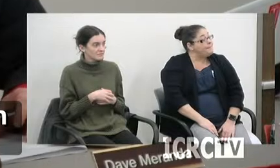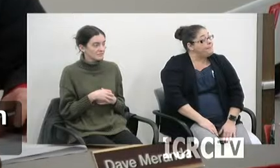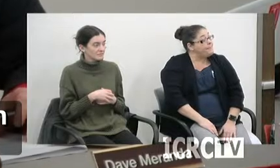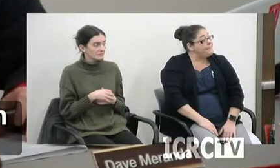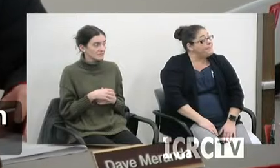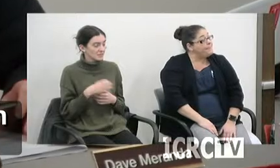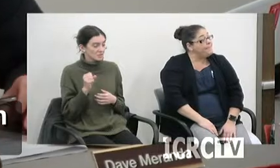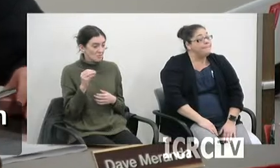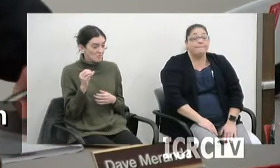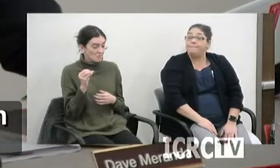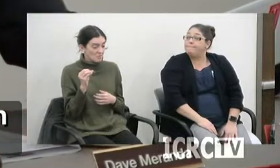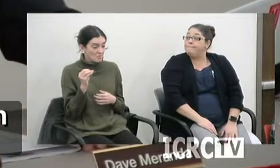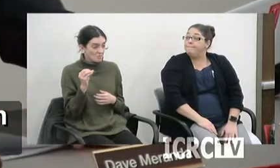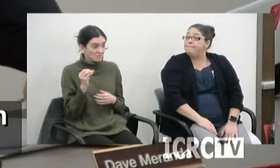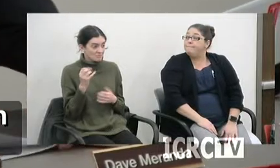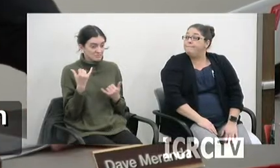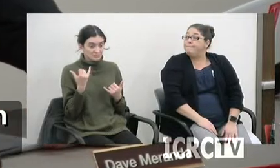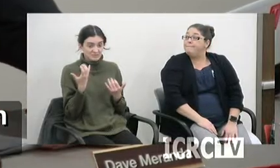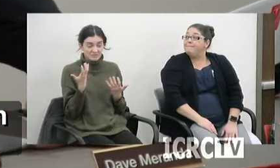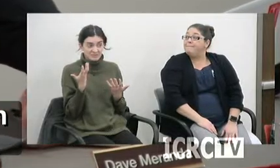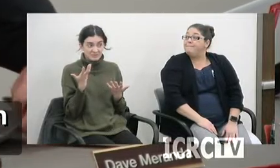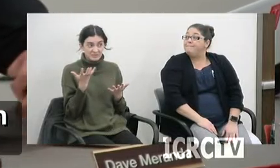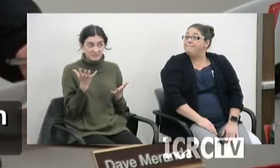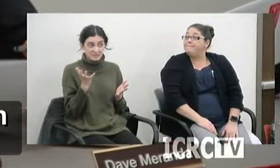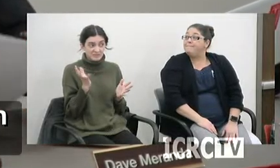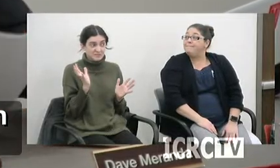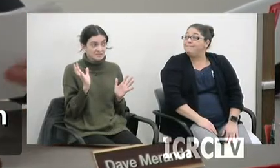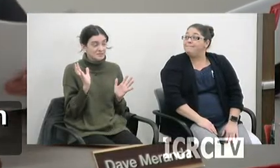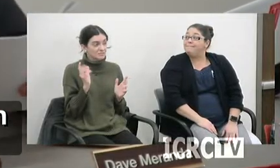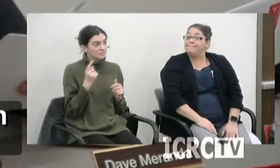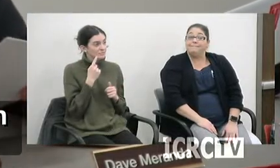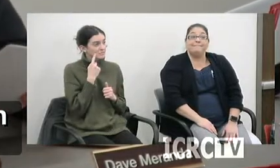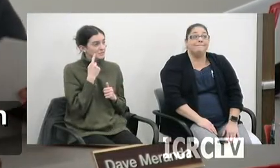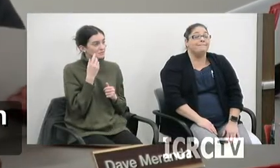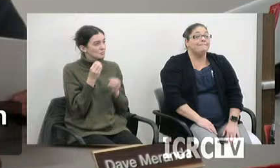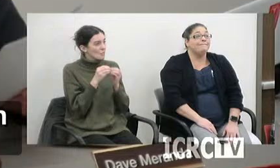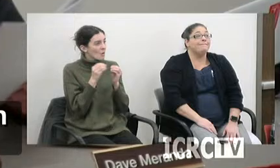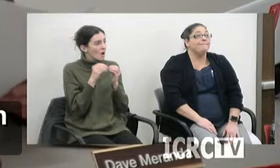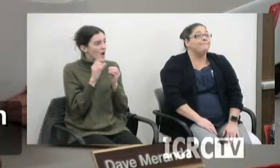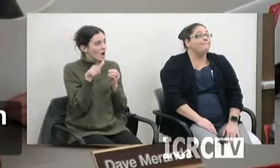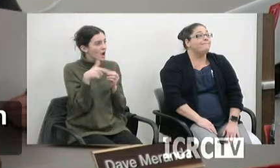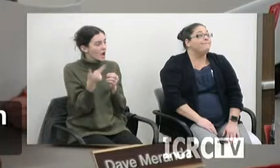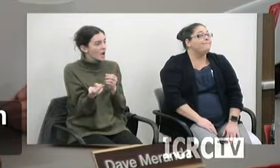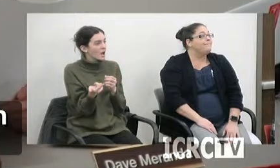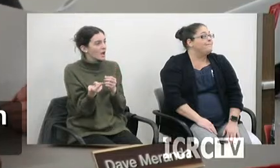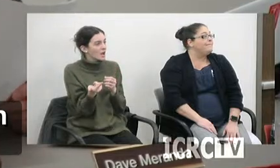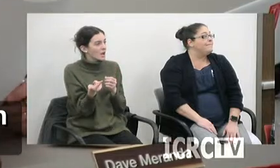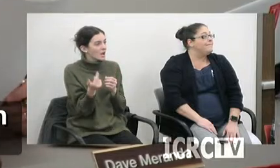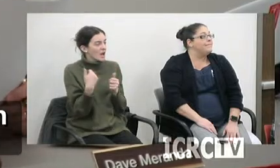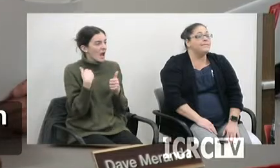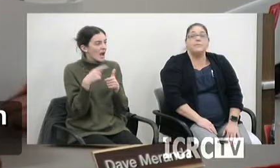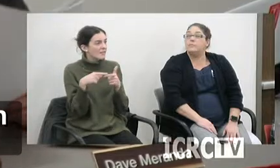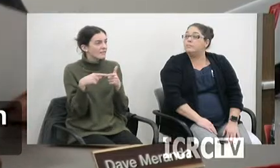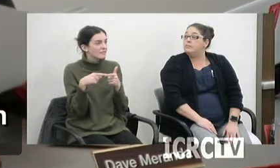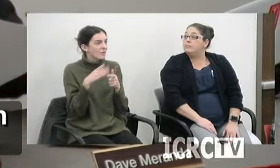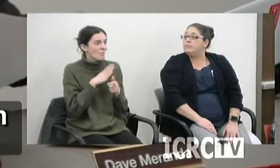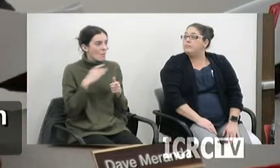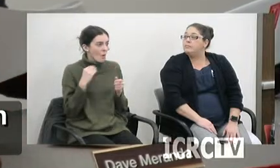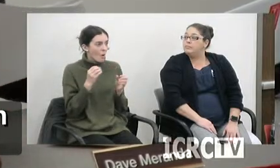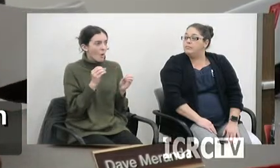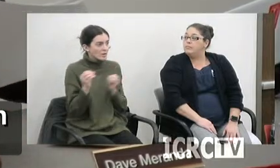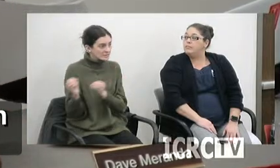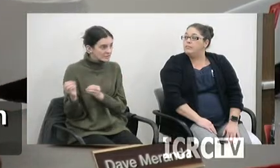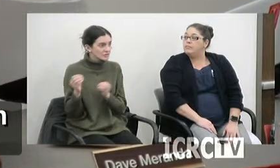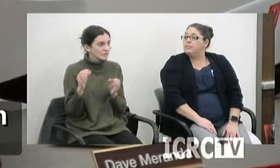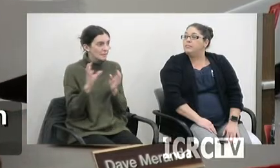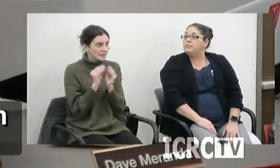So that brings the curtain down here. Got a couple other things here. You've got an organizational meeting on January 4th. We